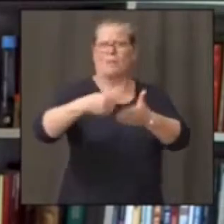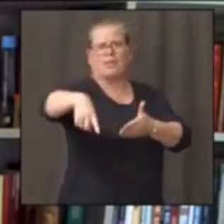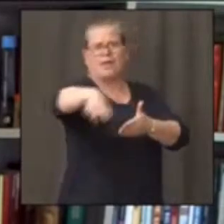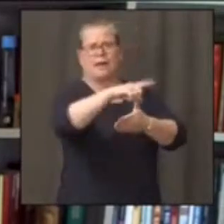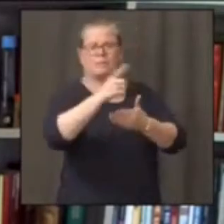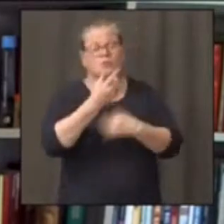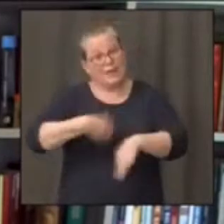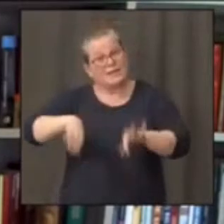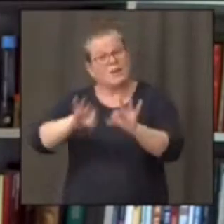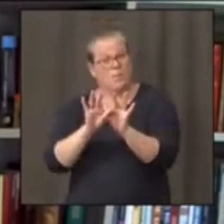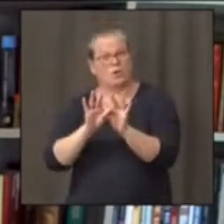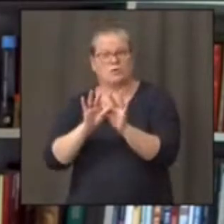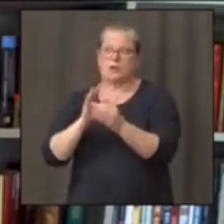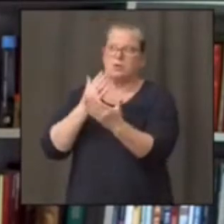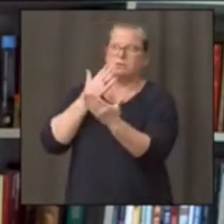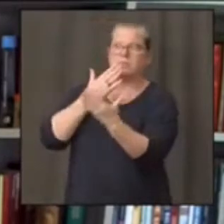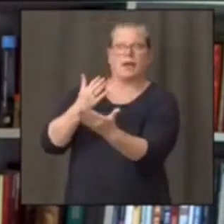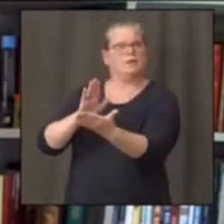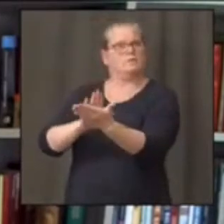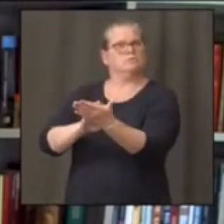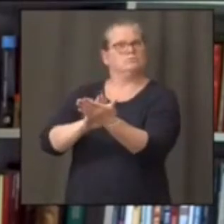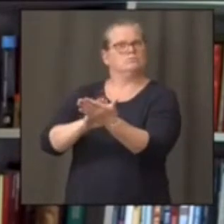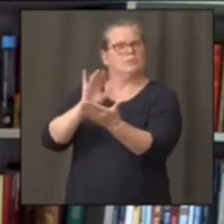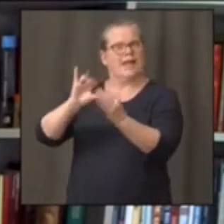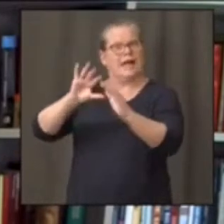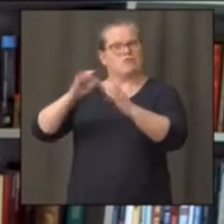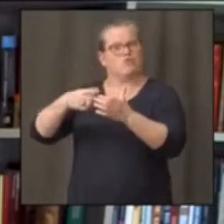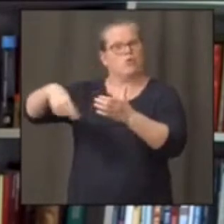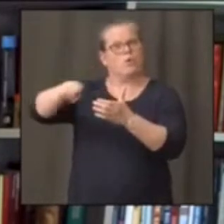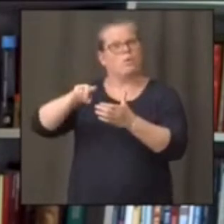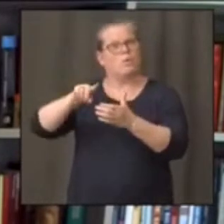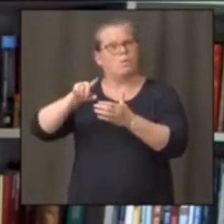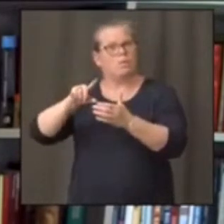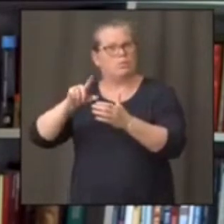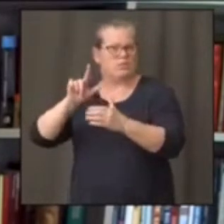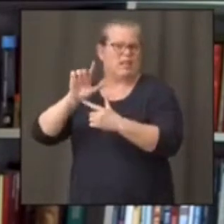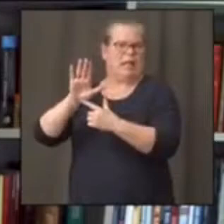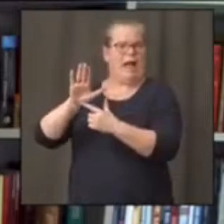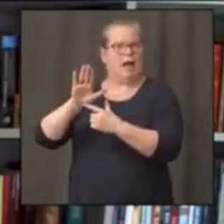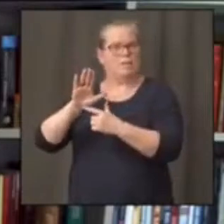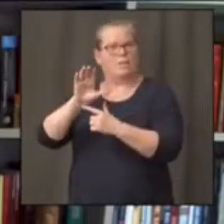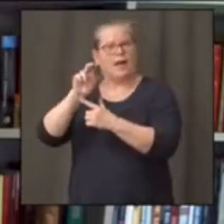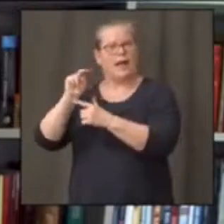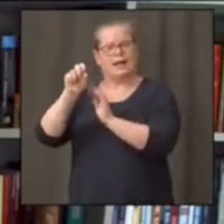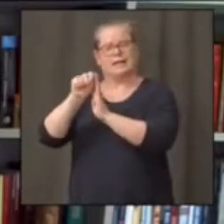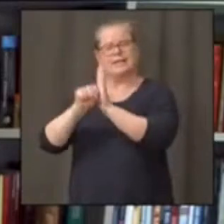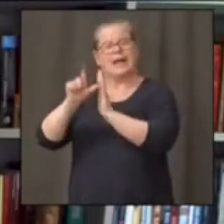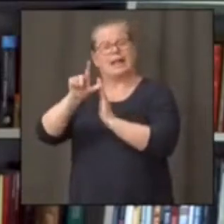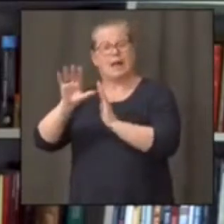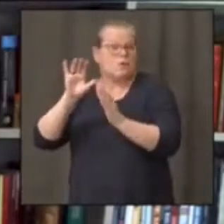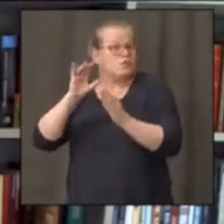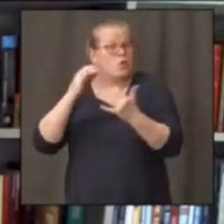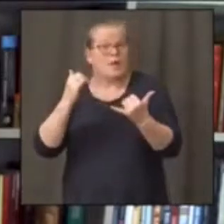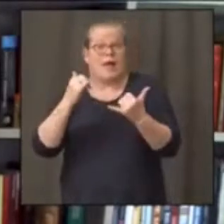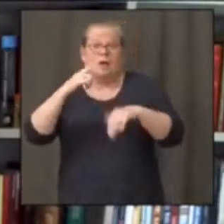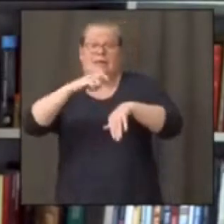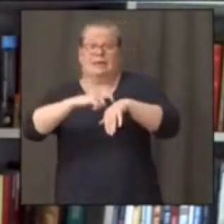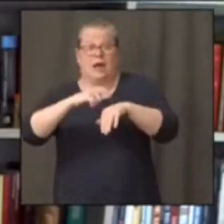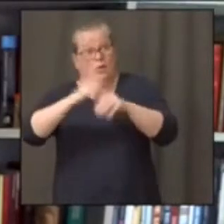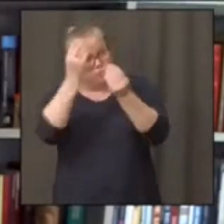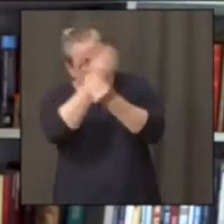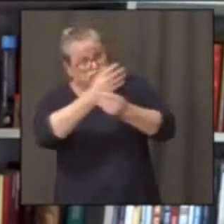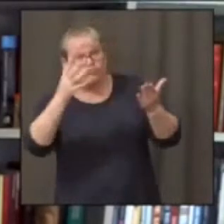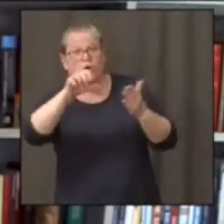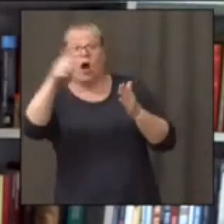make. And I think, this is the time to really learn and to correct those mistakes, whether it's made by the type of tests that are